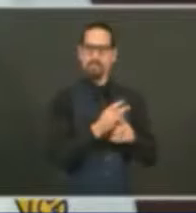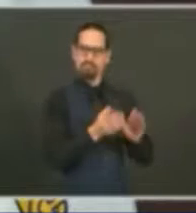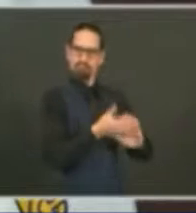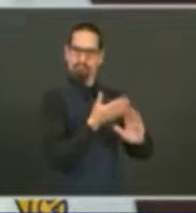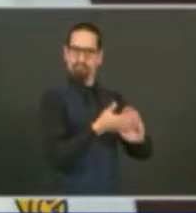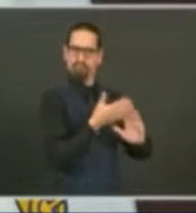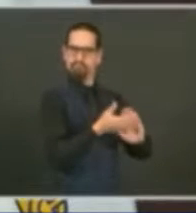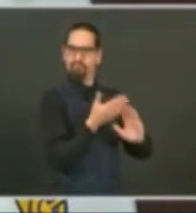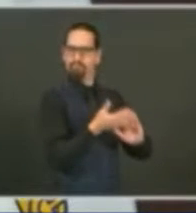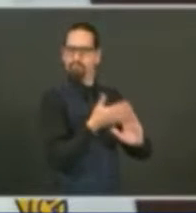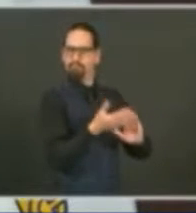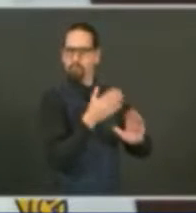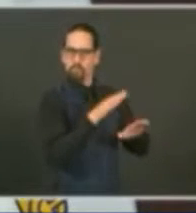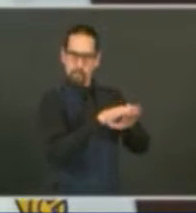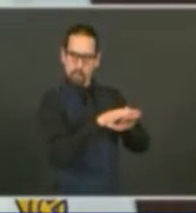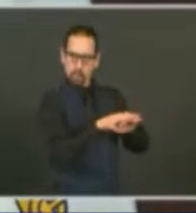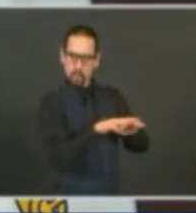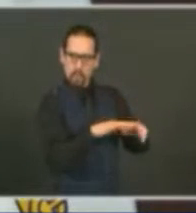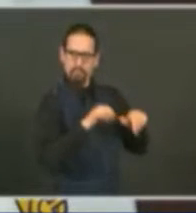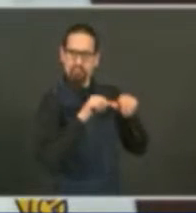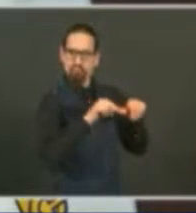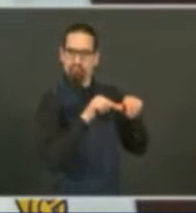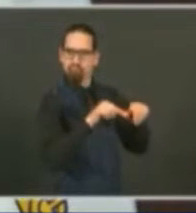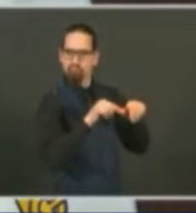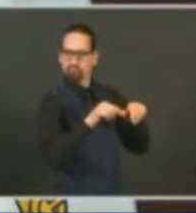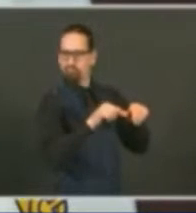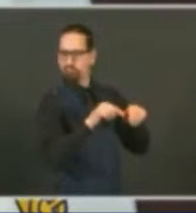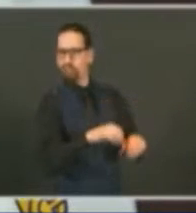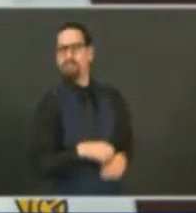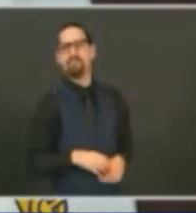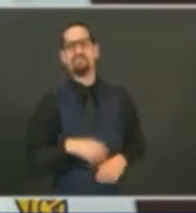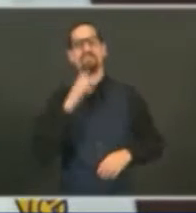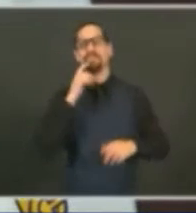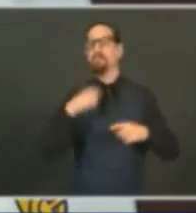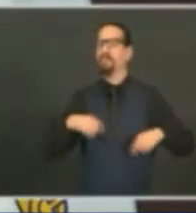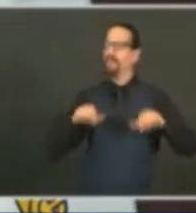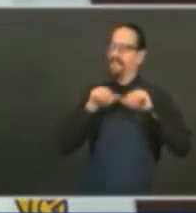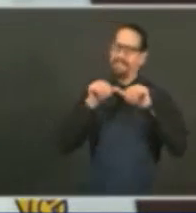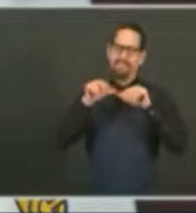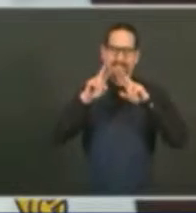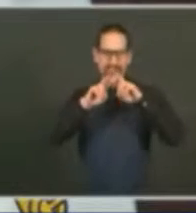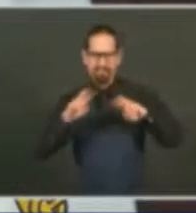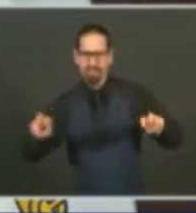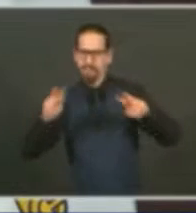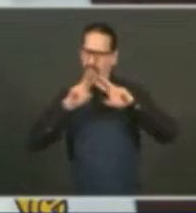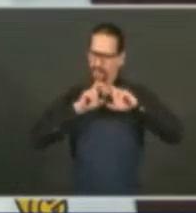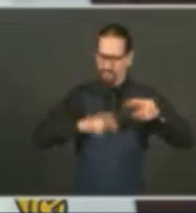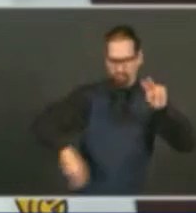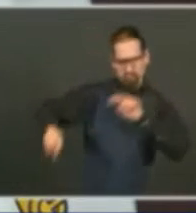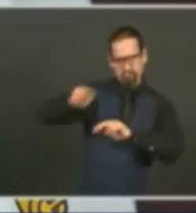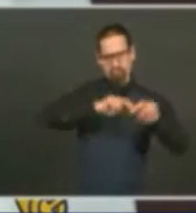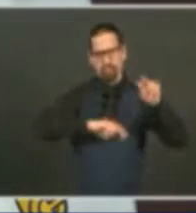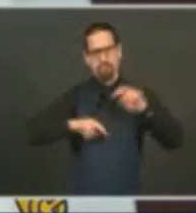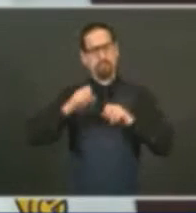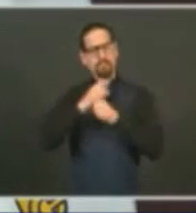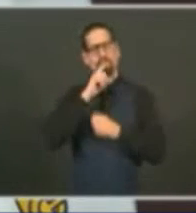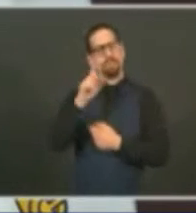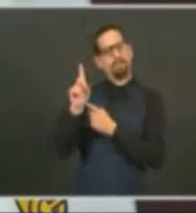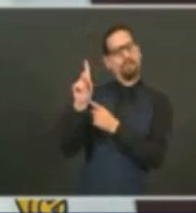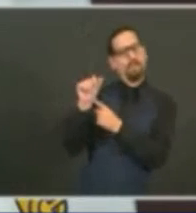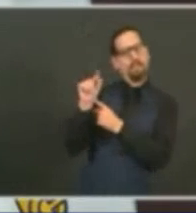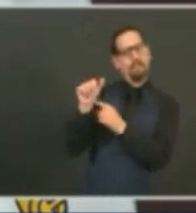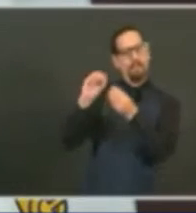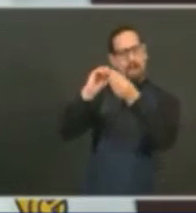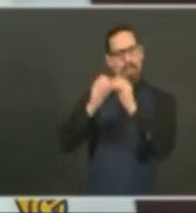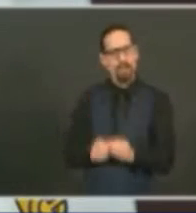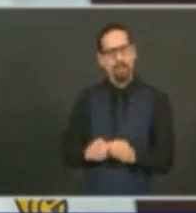critical. So Rhode Islanders can know that we've taken the most thoughtful, data-driven approach we can, taking into